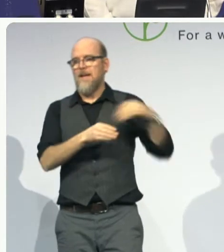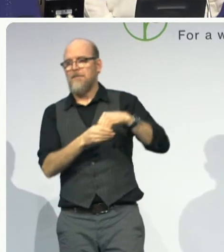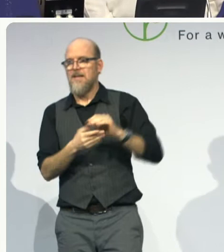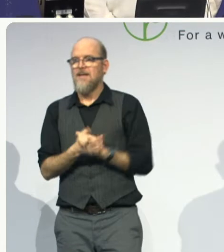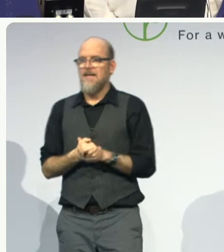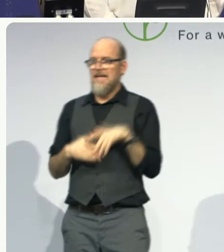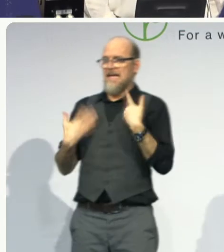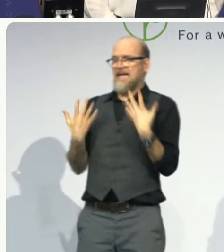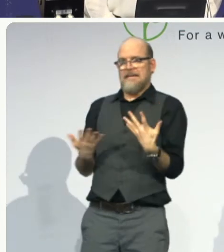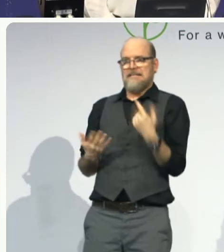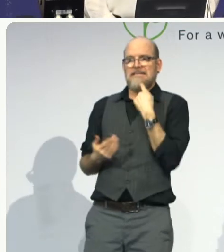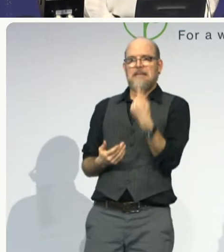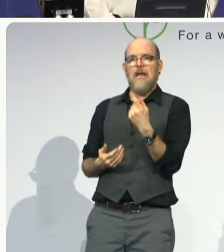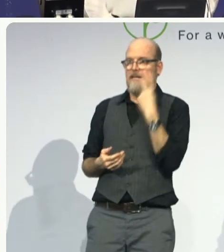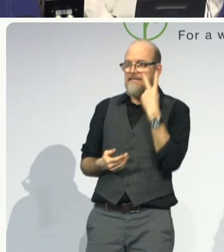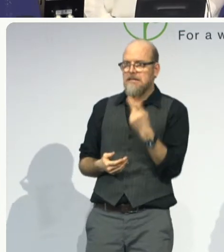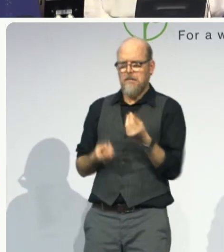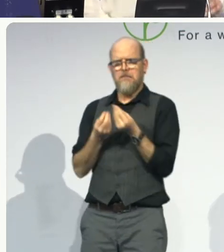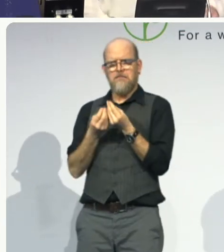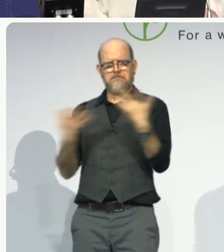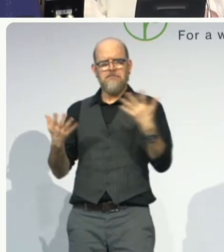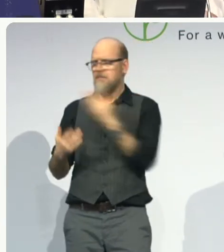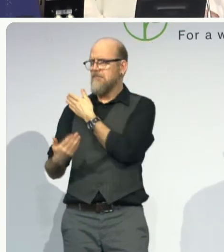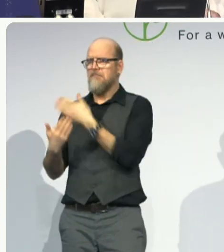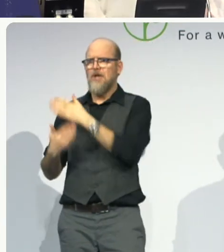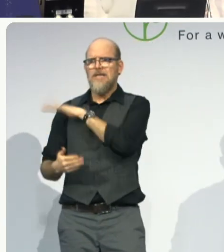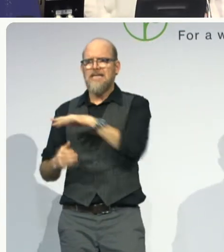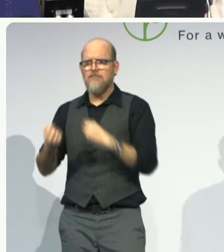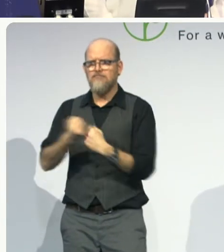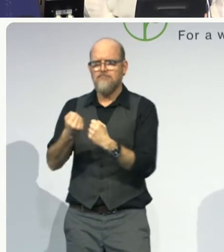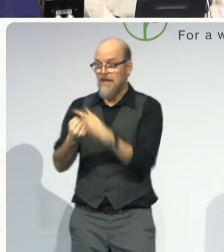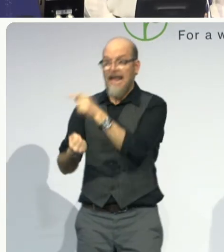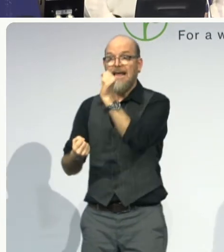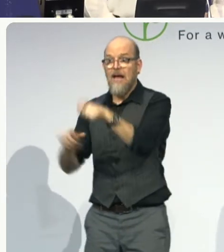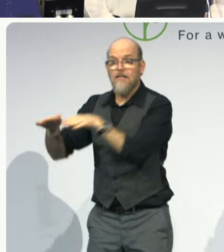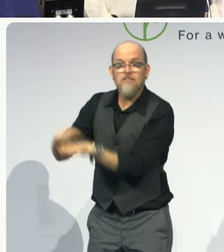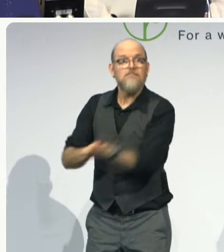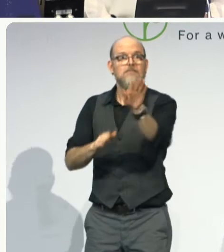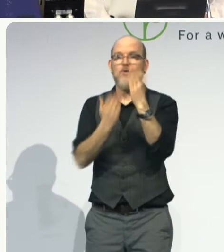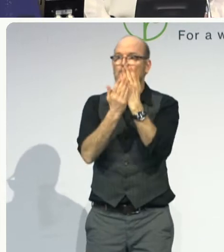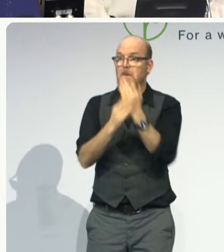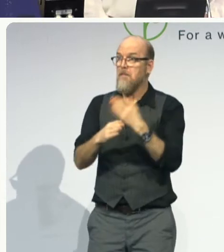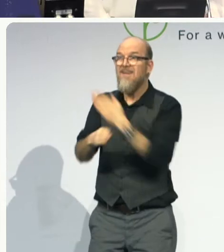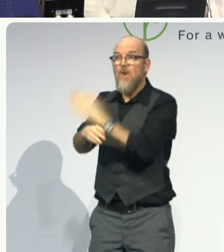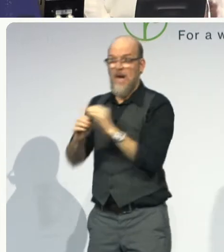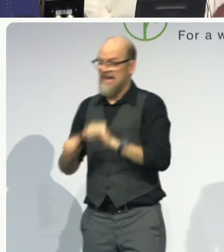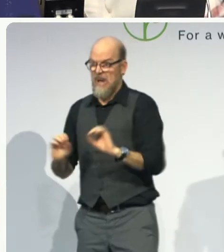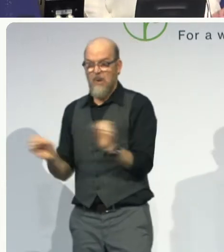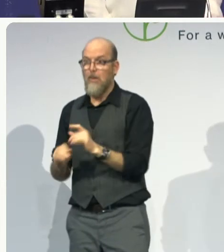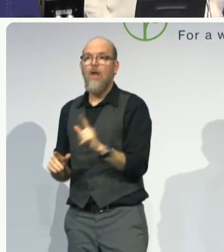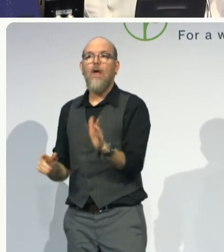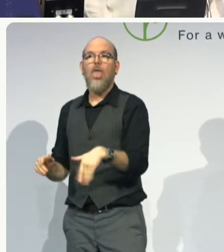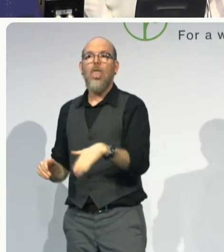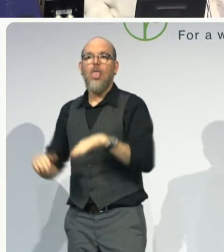Now, children with disabilities in Santiago Atitlan are going to class, participating in school activities, and some are even going on to